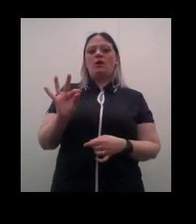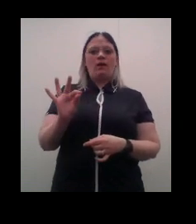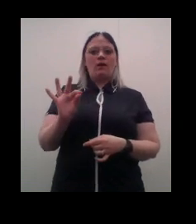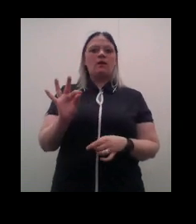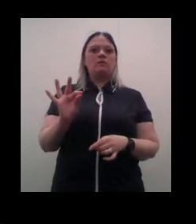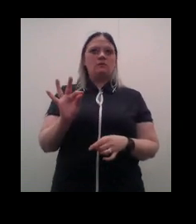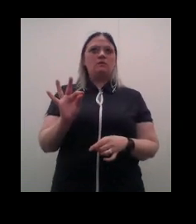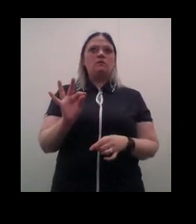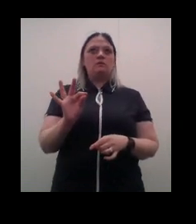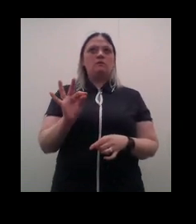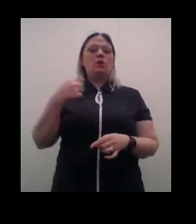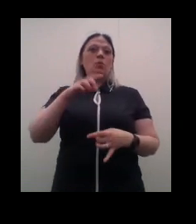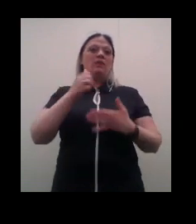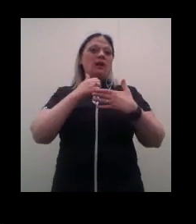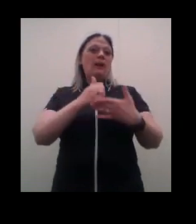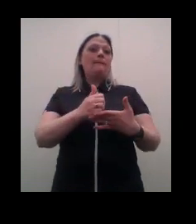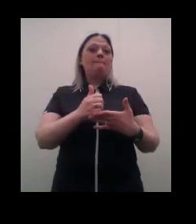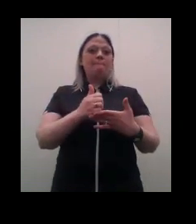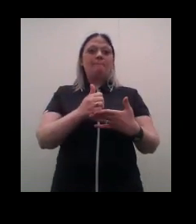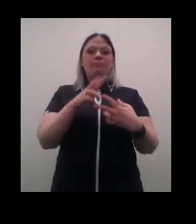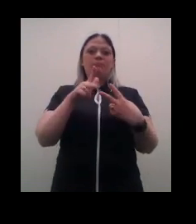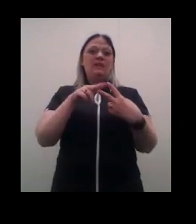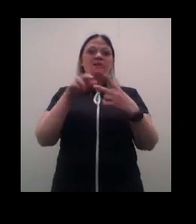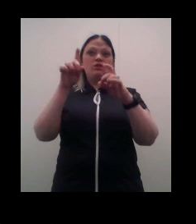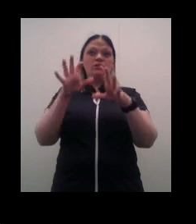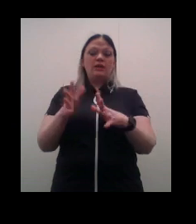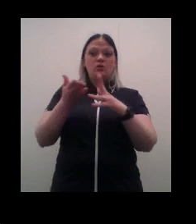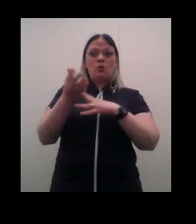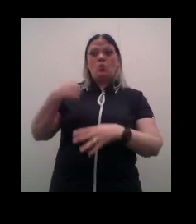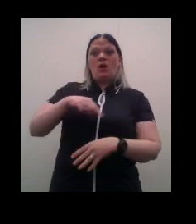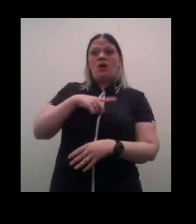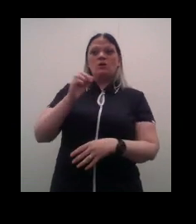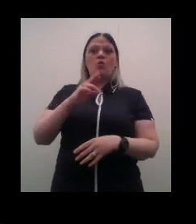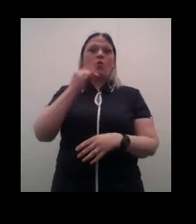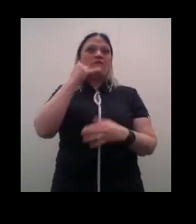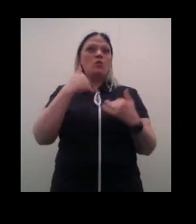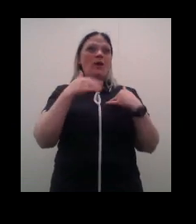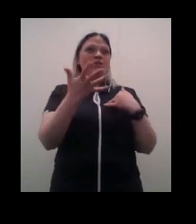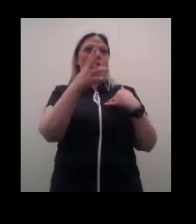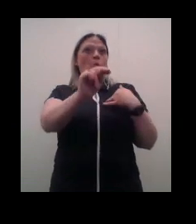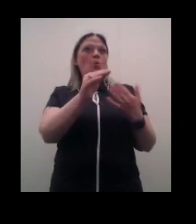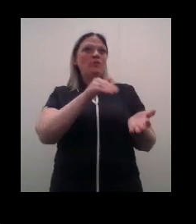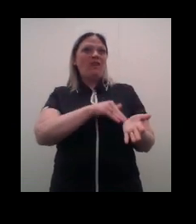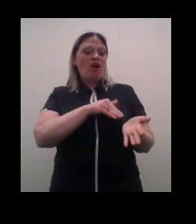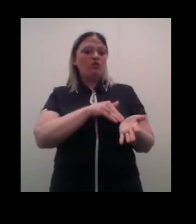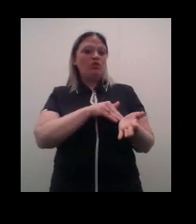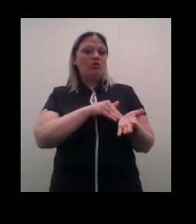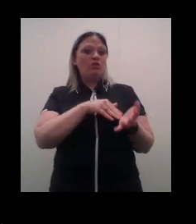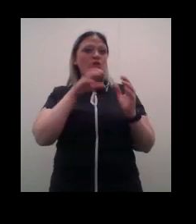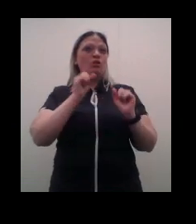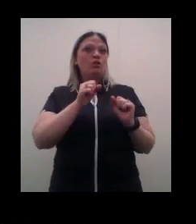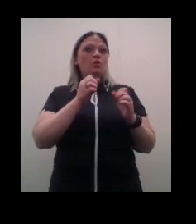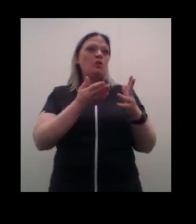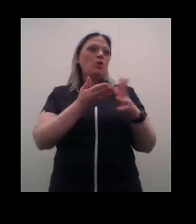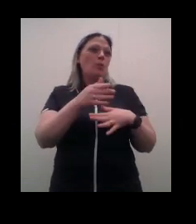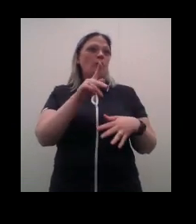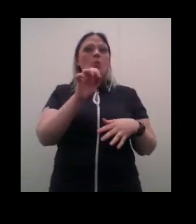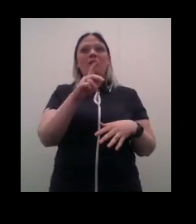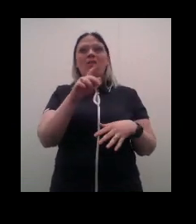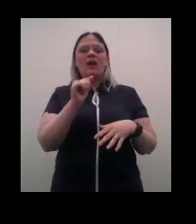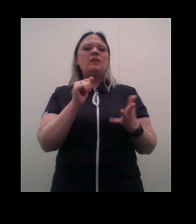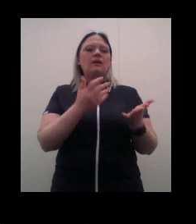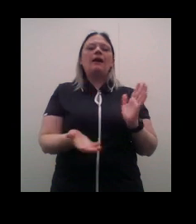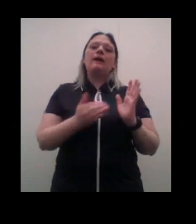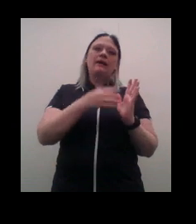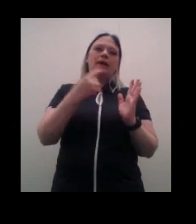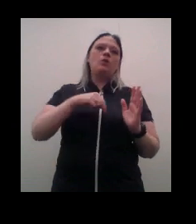858-2929, and we can help you either get tested by us, or if you have a primary care provider, get tested by Kaleida. And again, we know